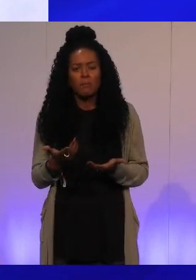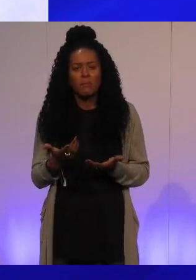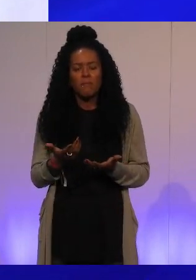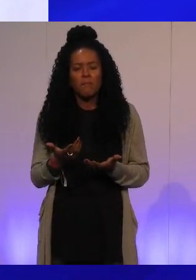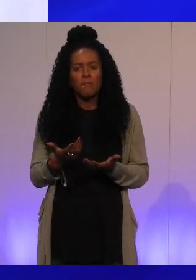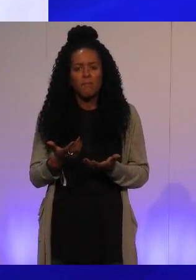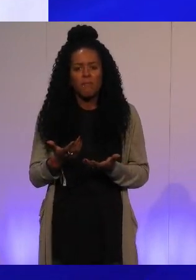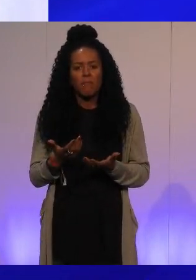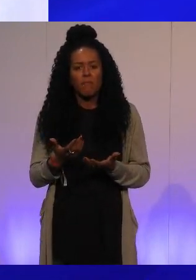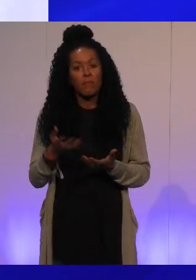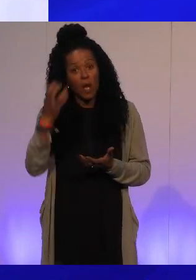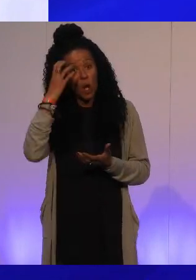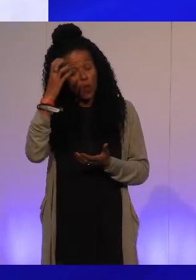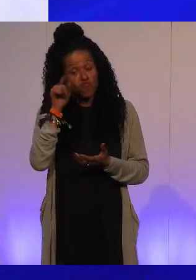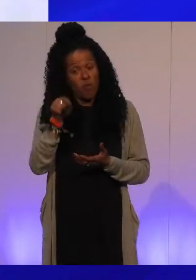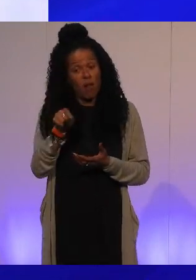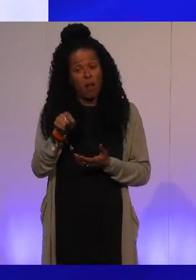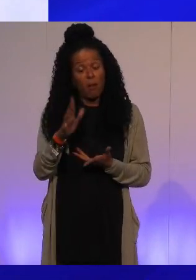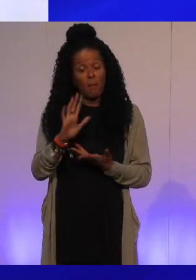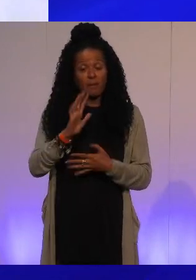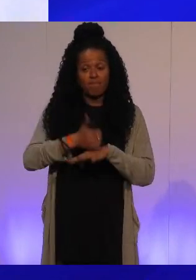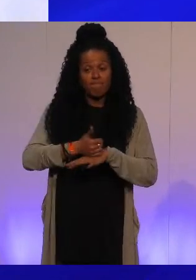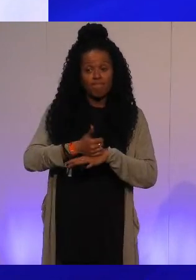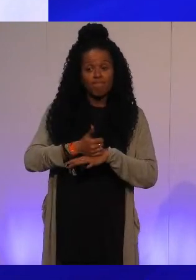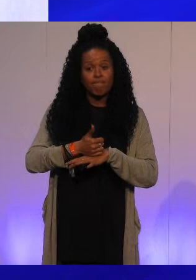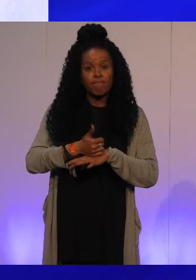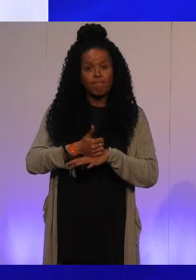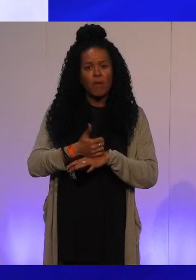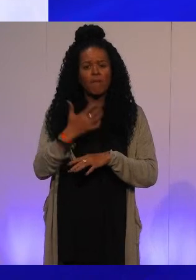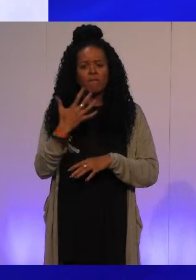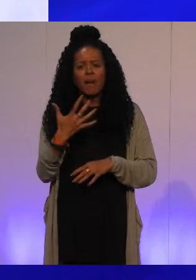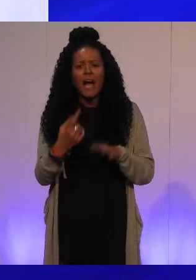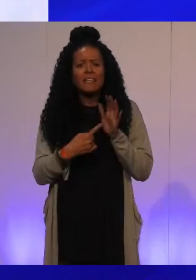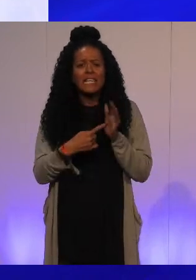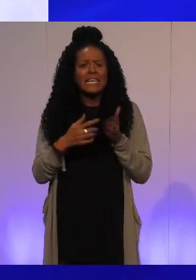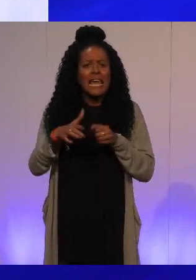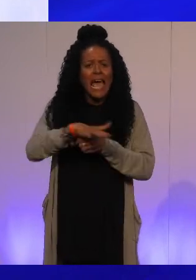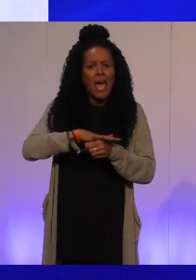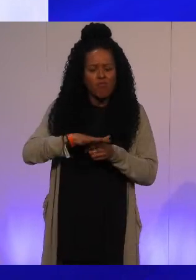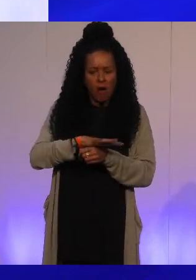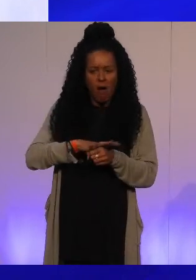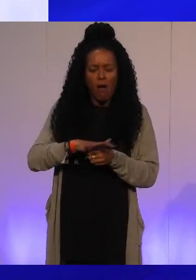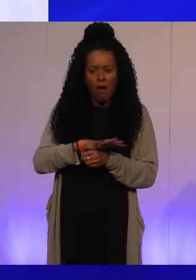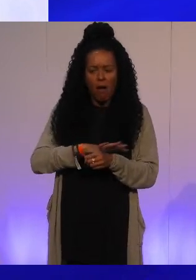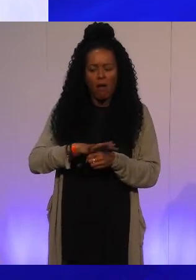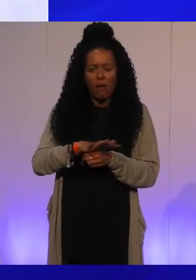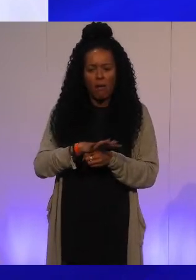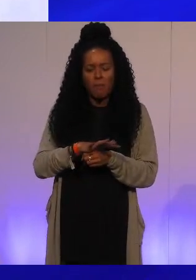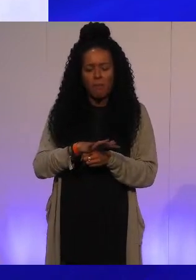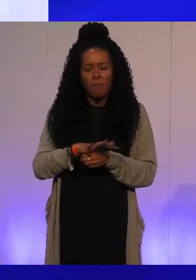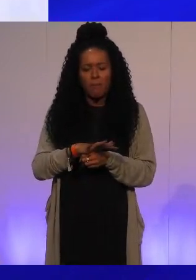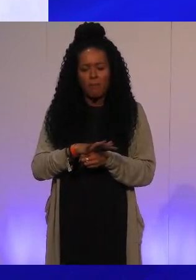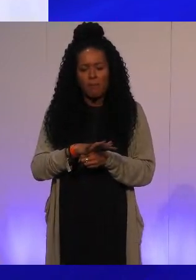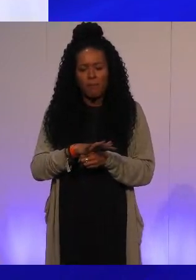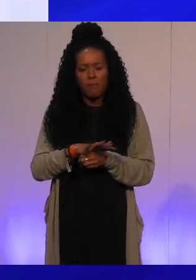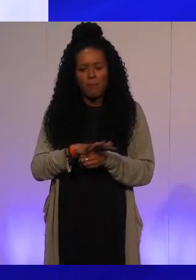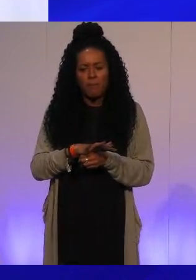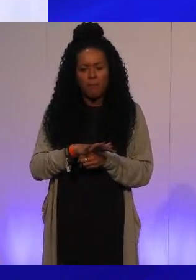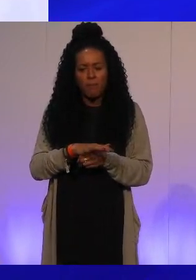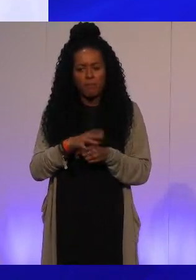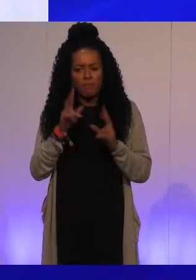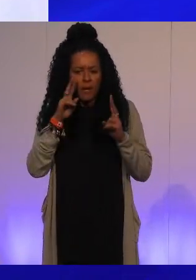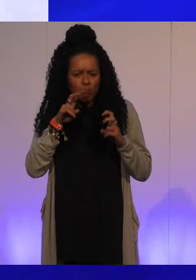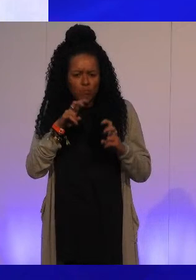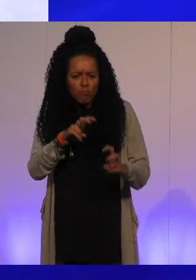know that the Royal has set out 5 sort of key areas where it's looking